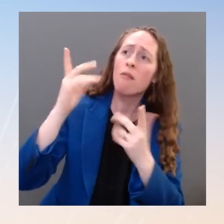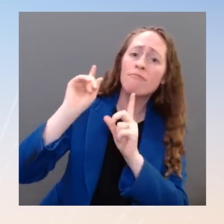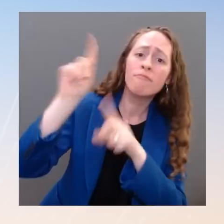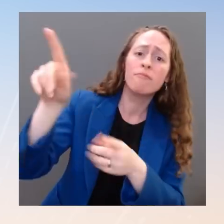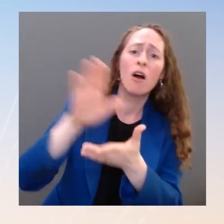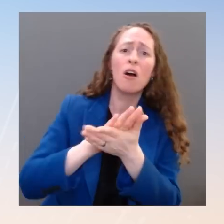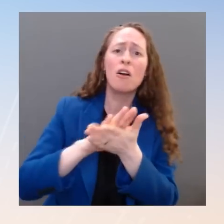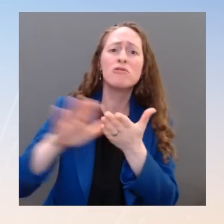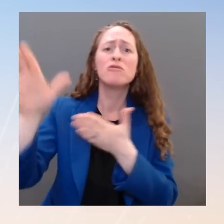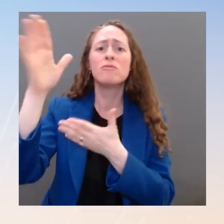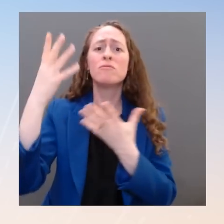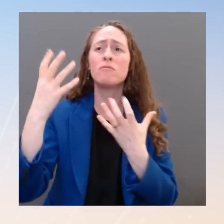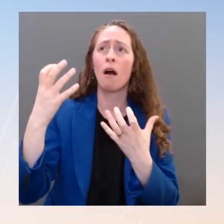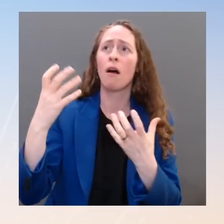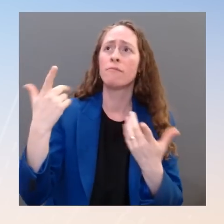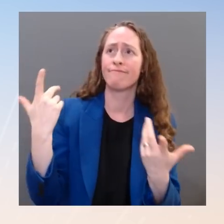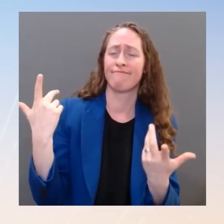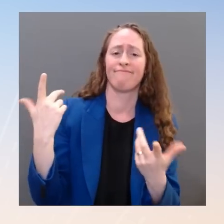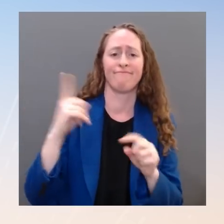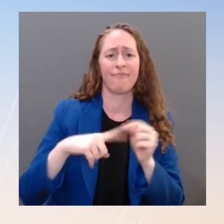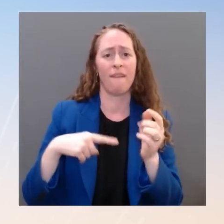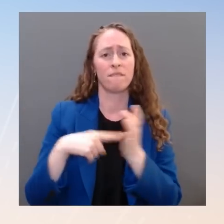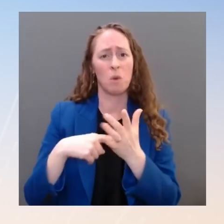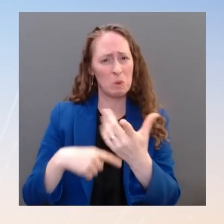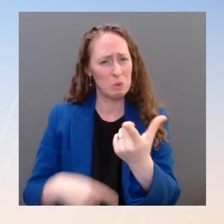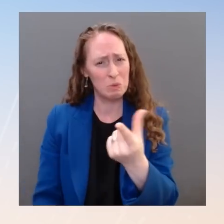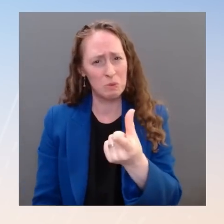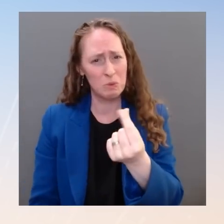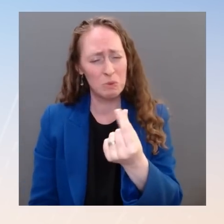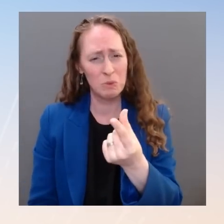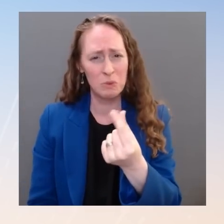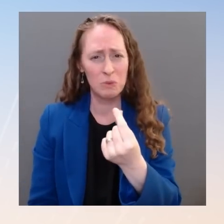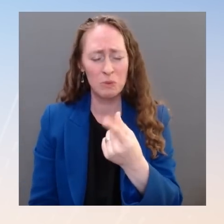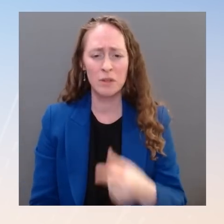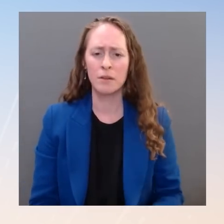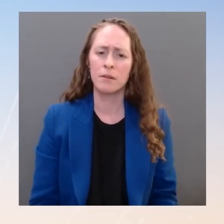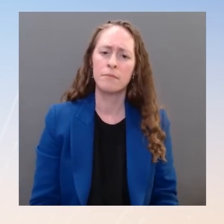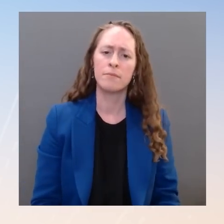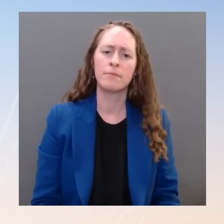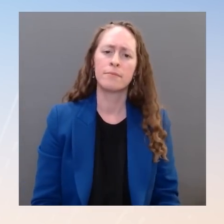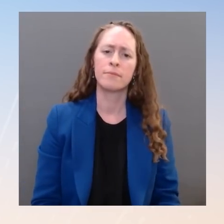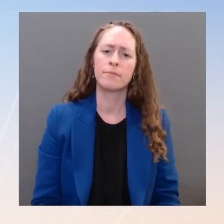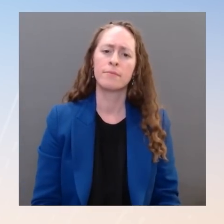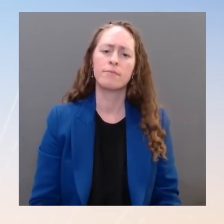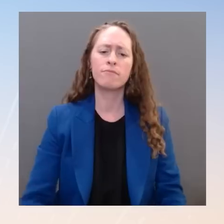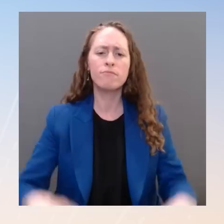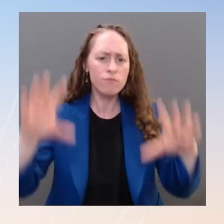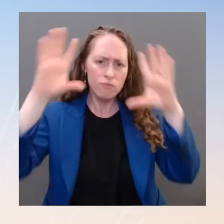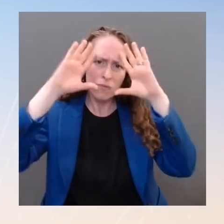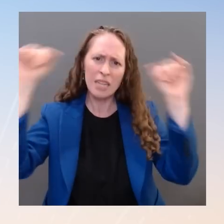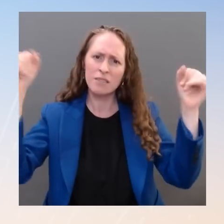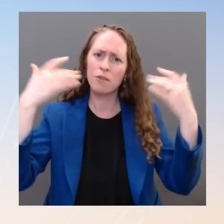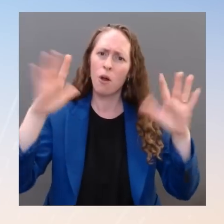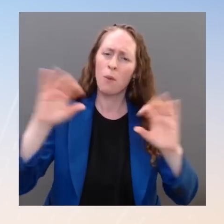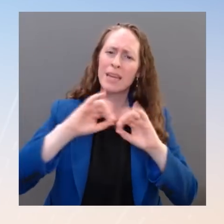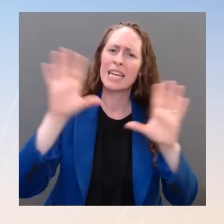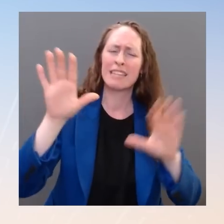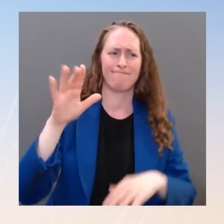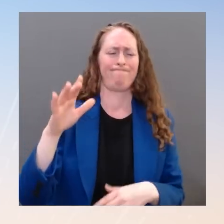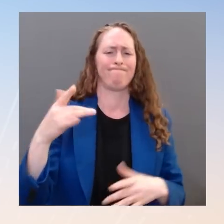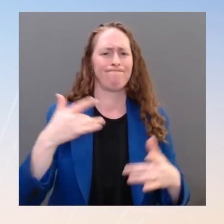on the increasing cost of college and the barriers that that poses to people getting a two-year or four-year